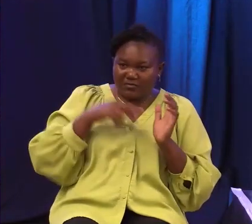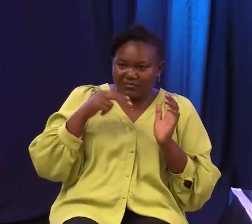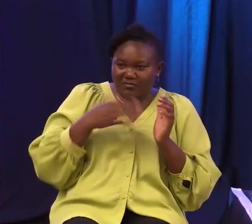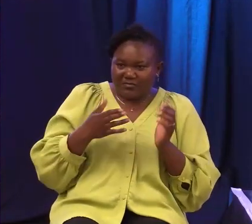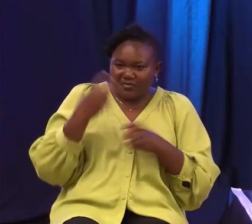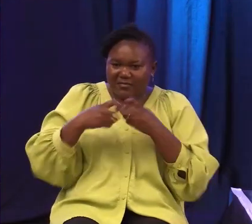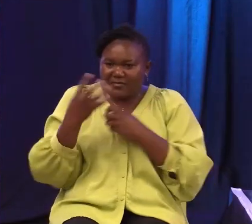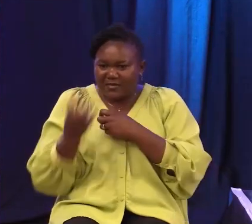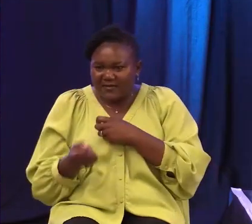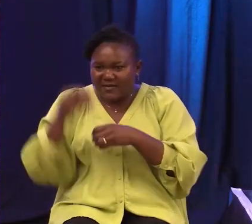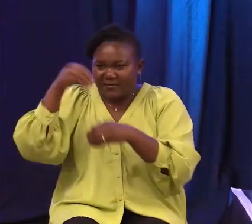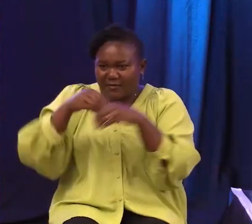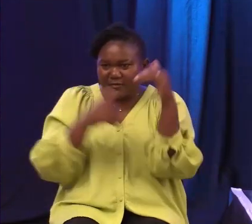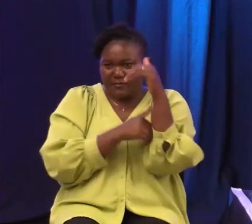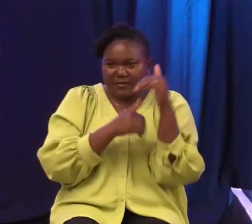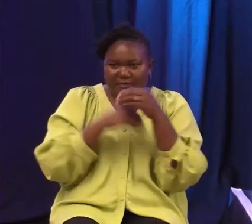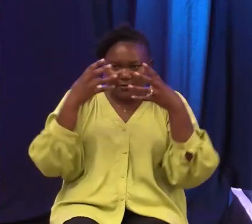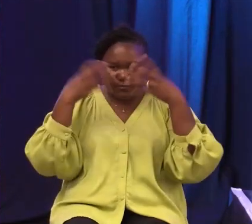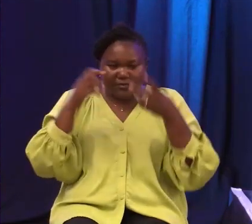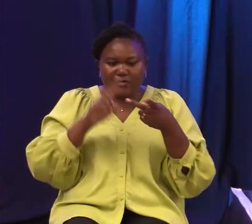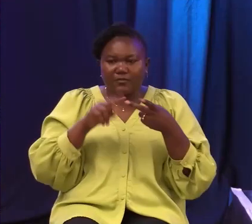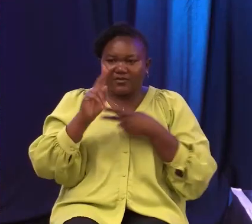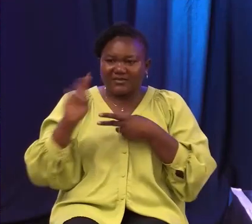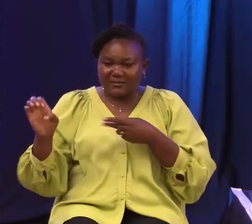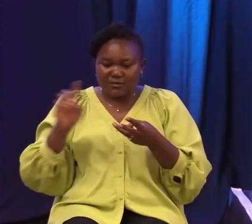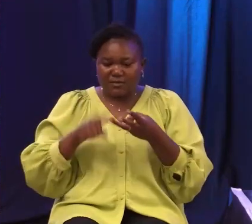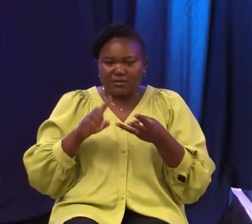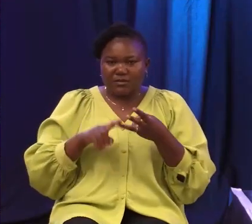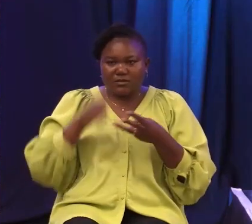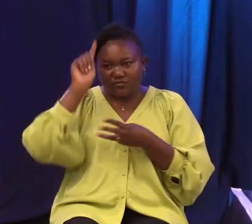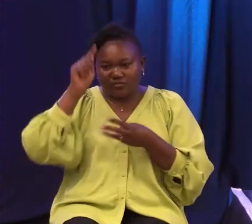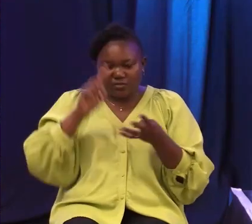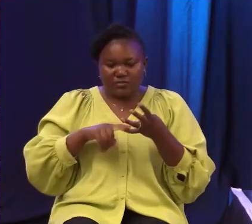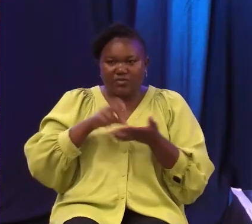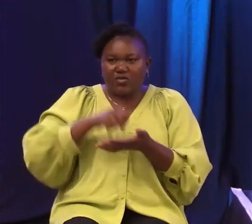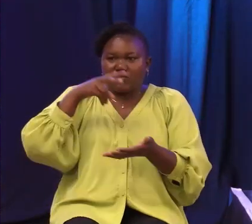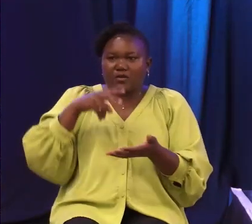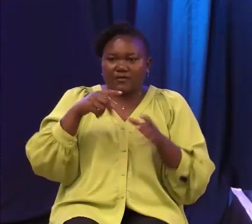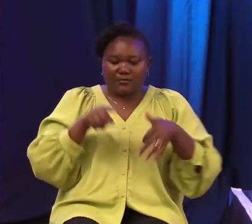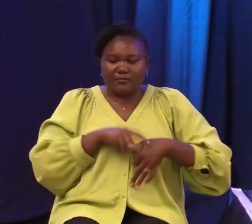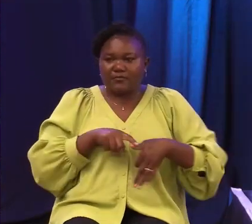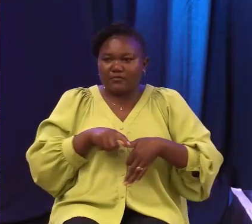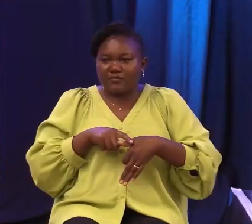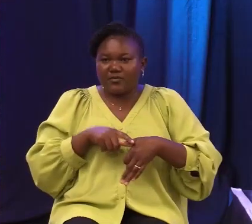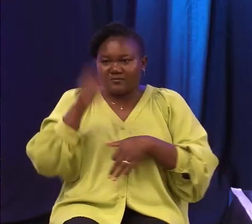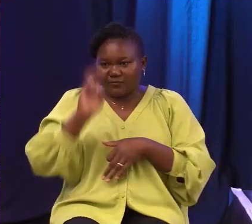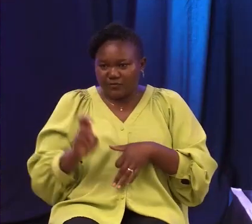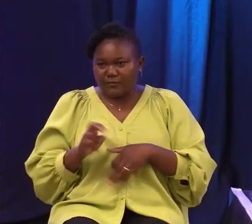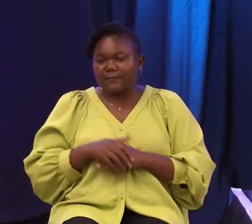of the Ombudsman in Windhoek, Keetmanshoop, Oshivarongo, Ongwediva, Katima Mulilo, and